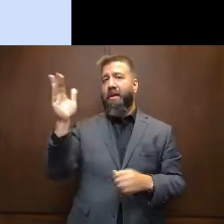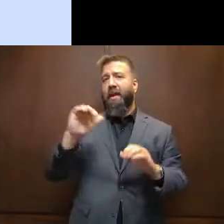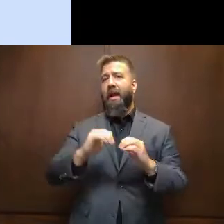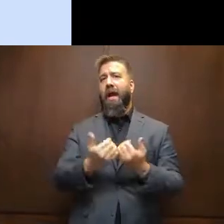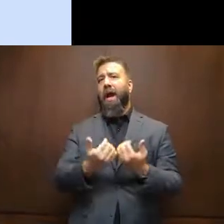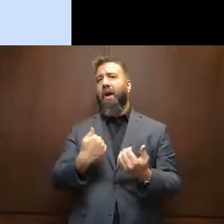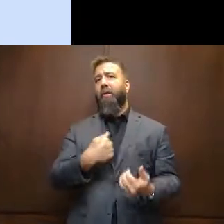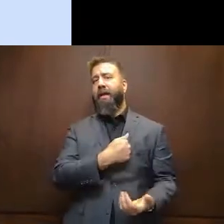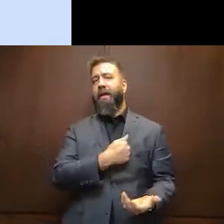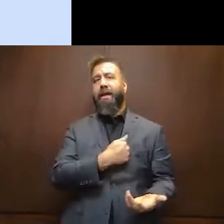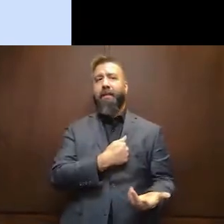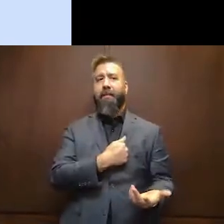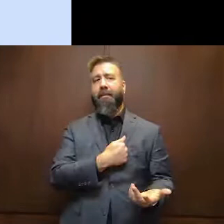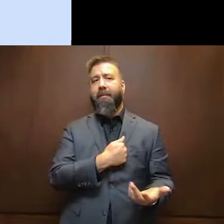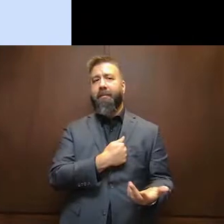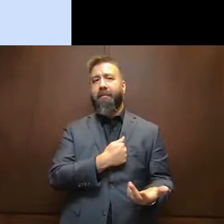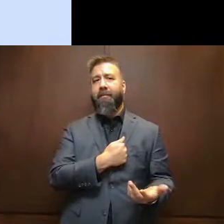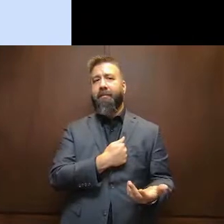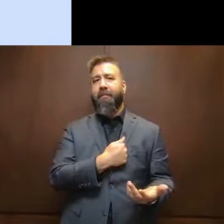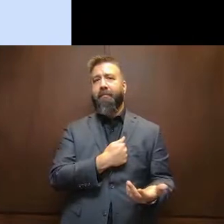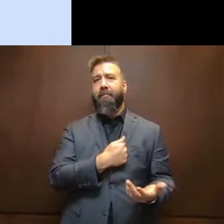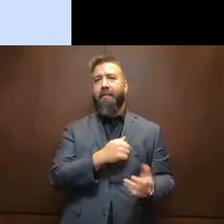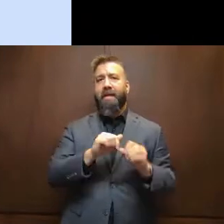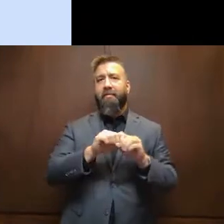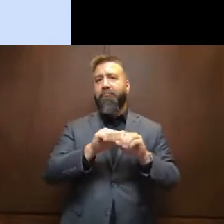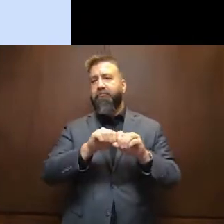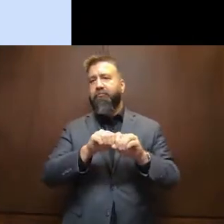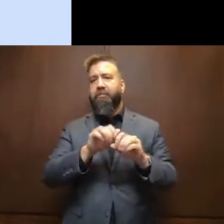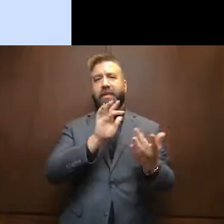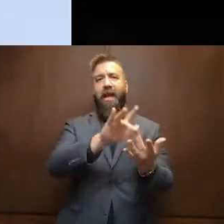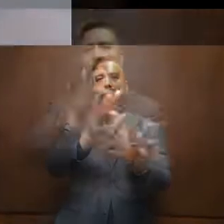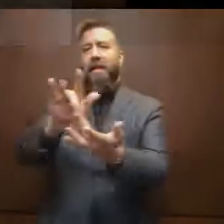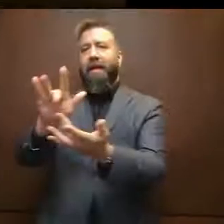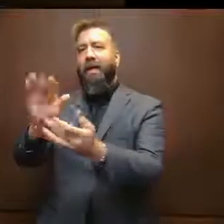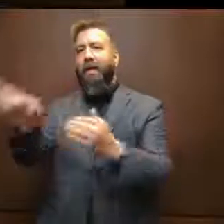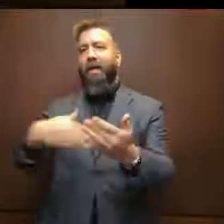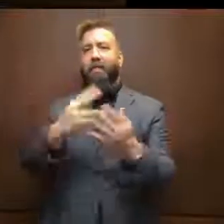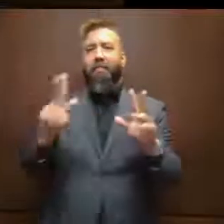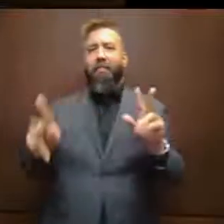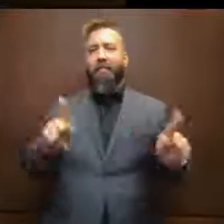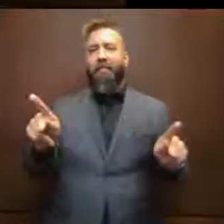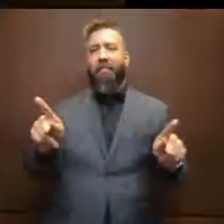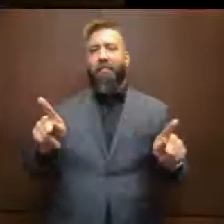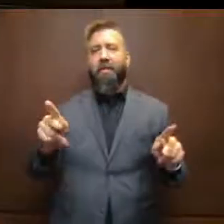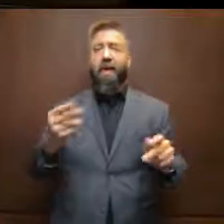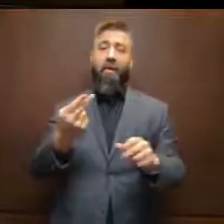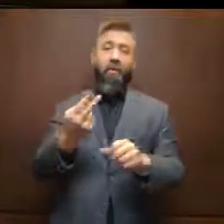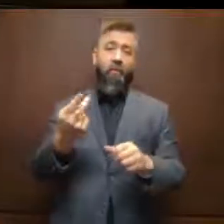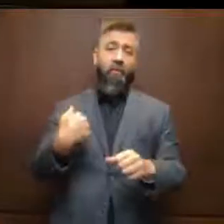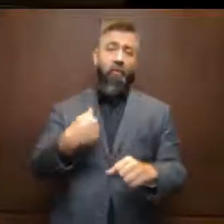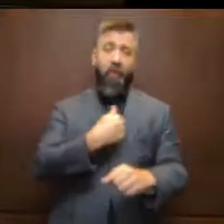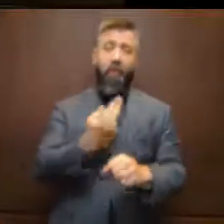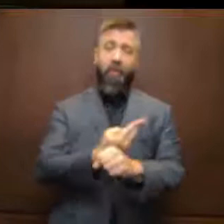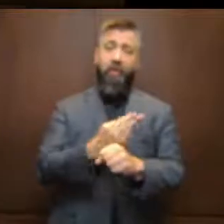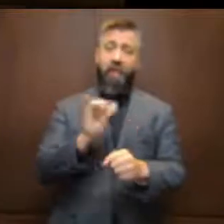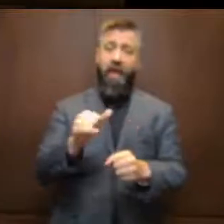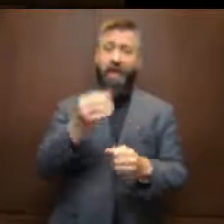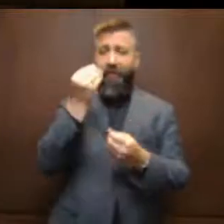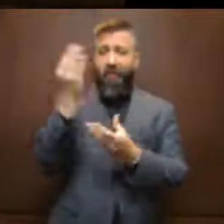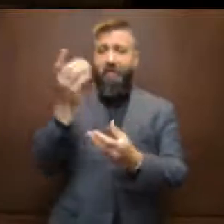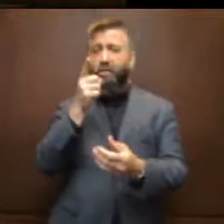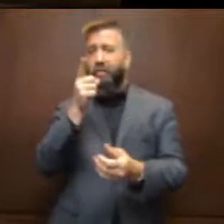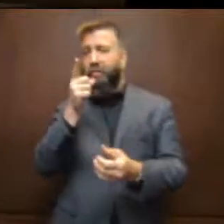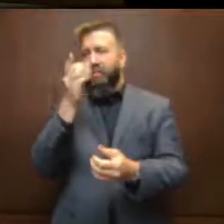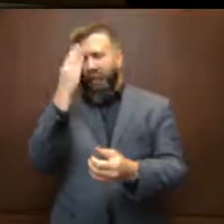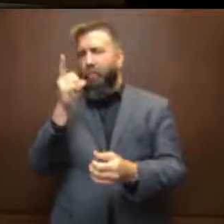are going to flush that information out when we move to the next tier, and we will use this information to know who to send it out